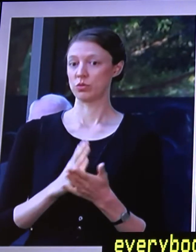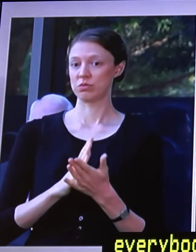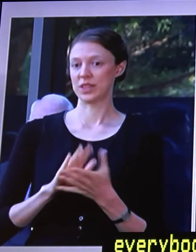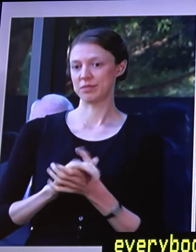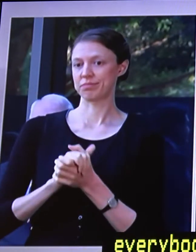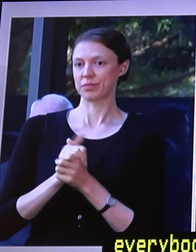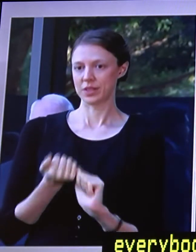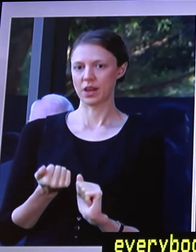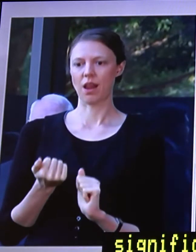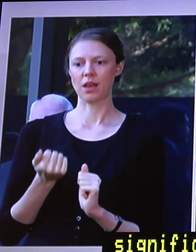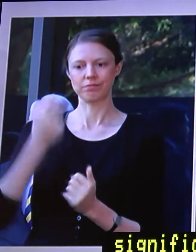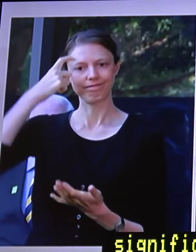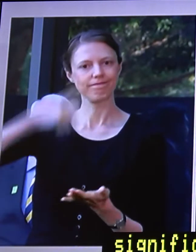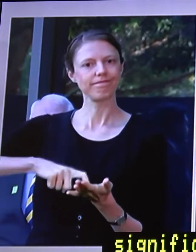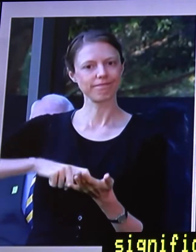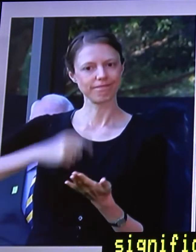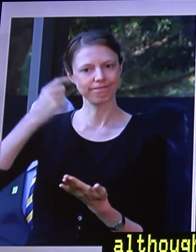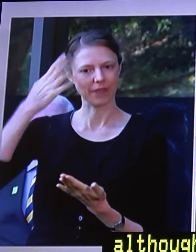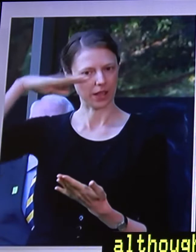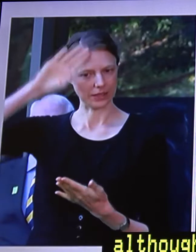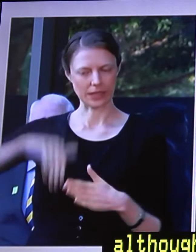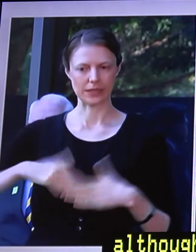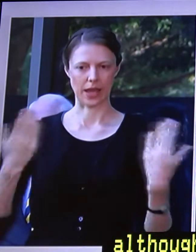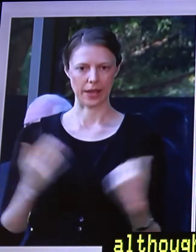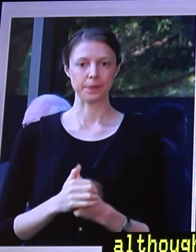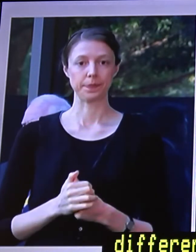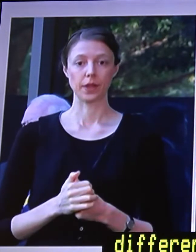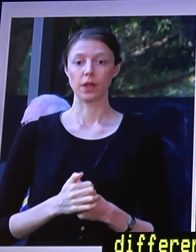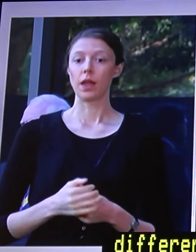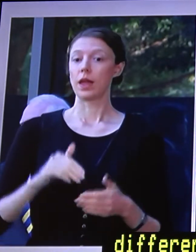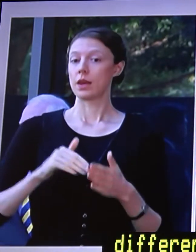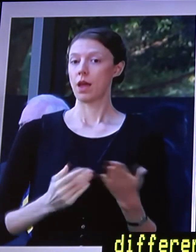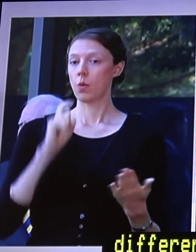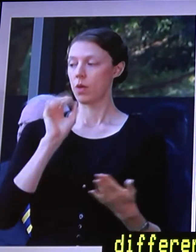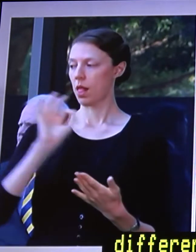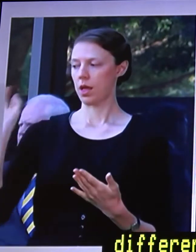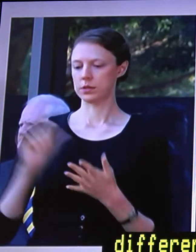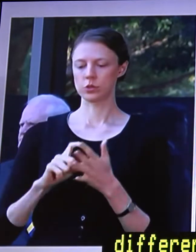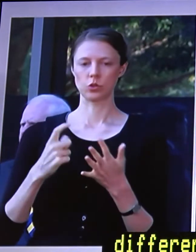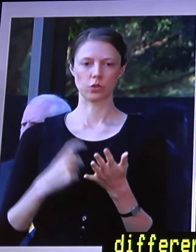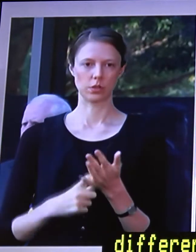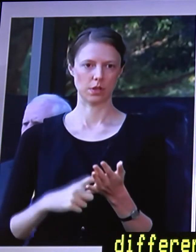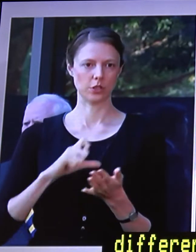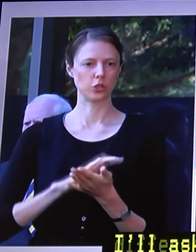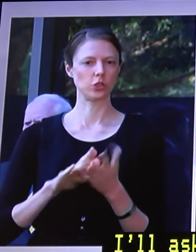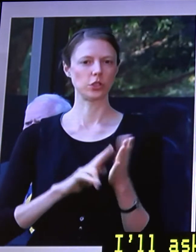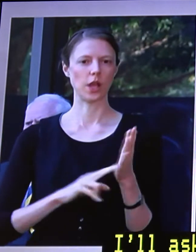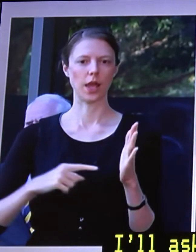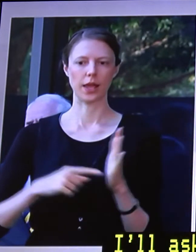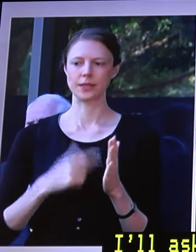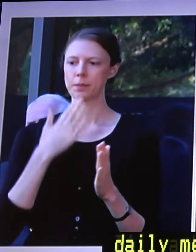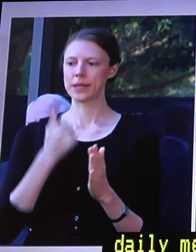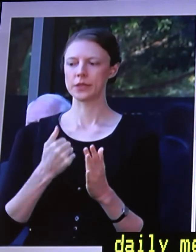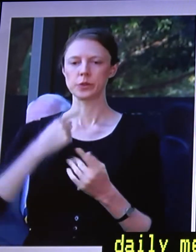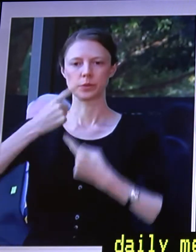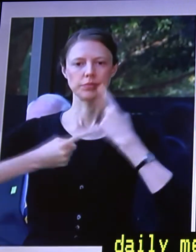different circumstances. I'll ask Dr. Chant to give us her daily medical update. The Commissioner will provide us with his update, and then Dr.